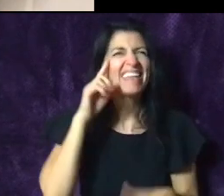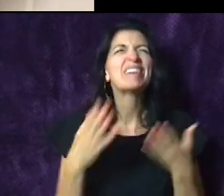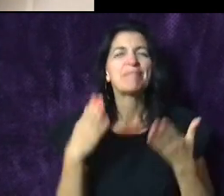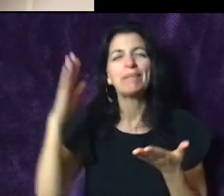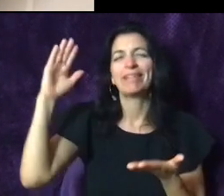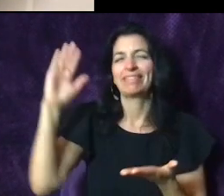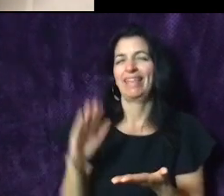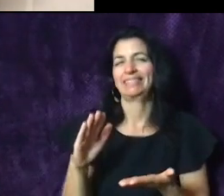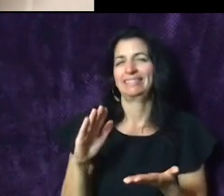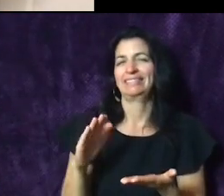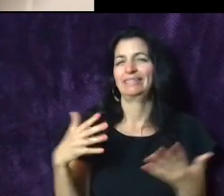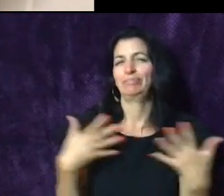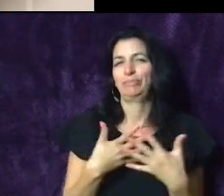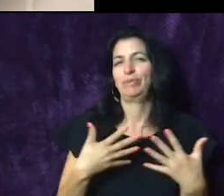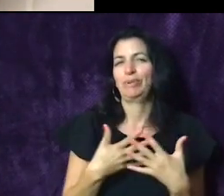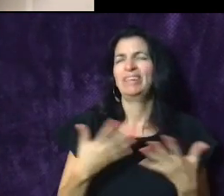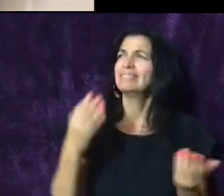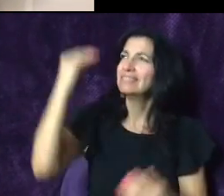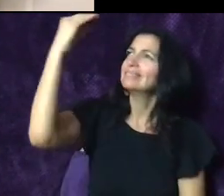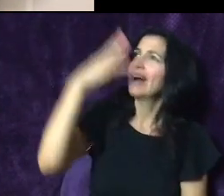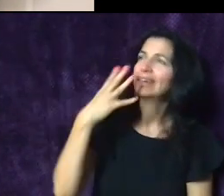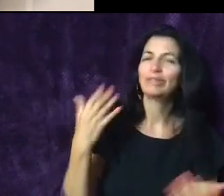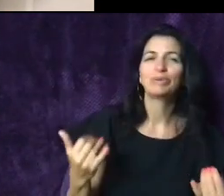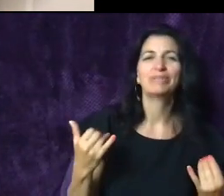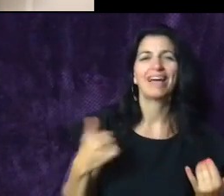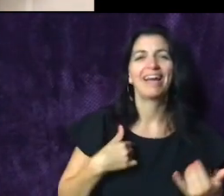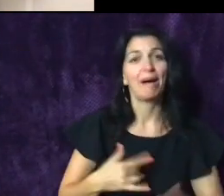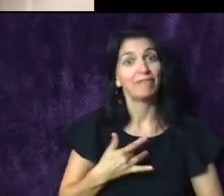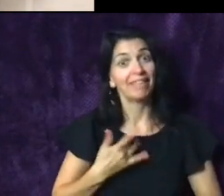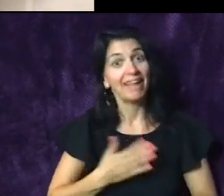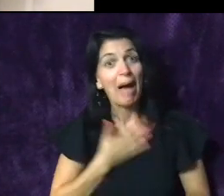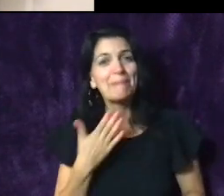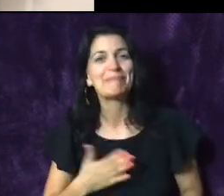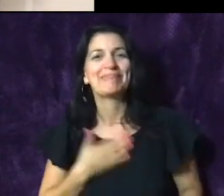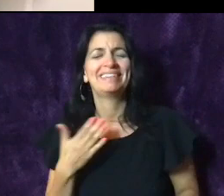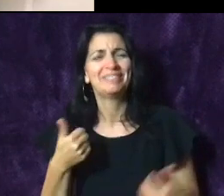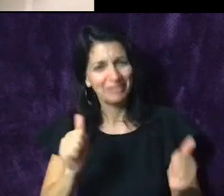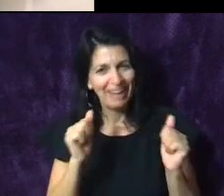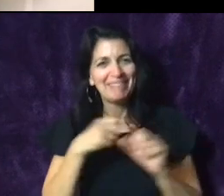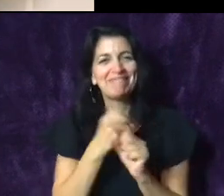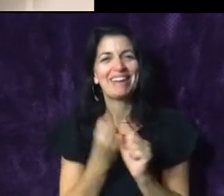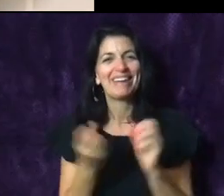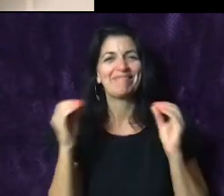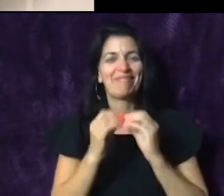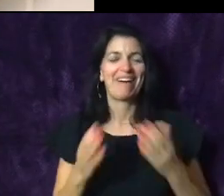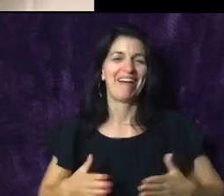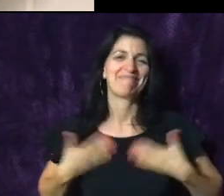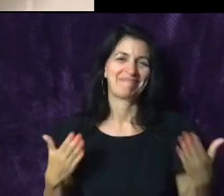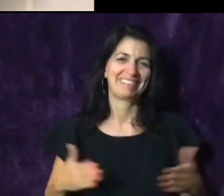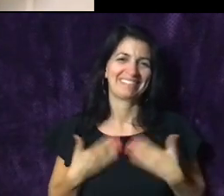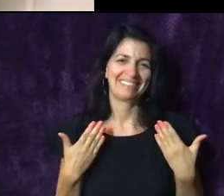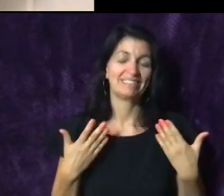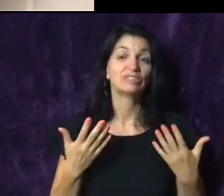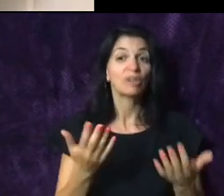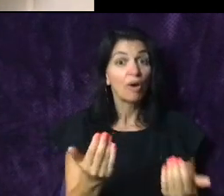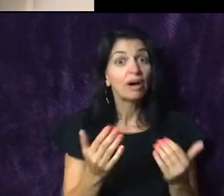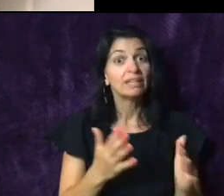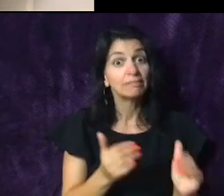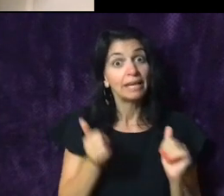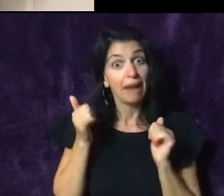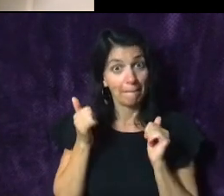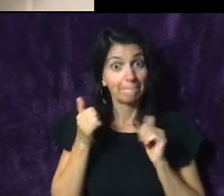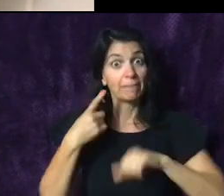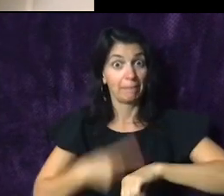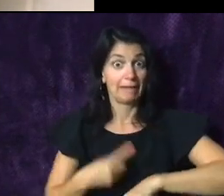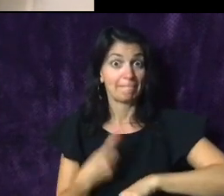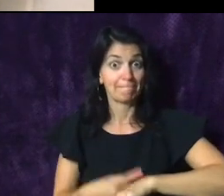less spooky because it's a sunny day, I'm feeling happy. Let's try to make it happier. Why don't we speed up the beat? So